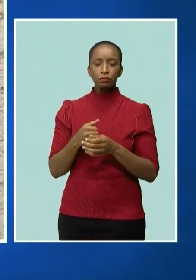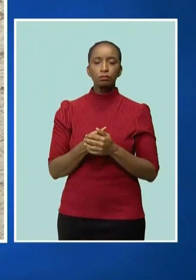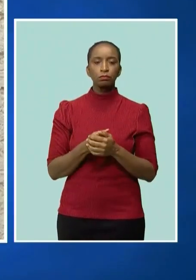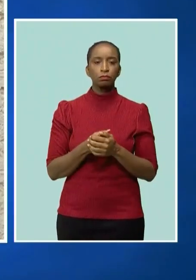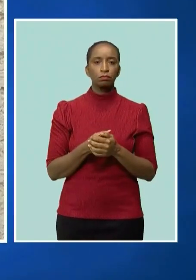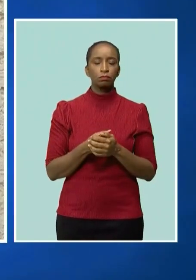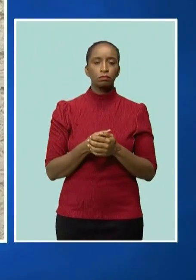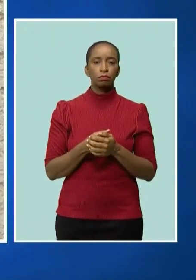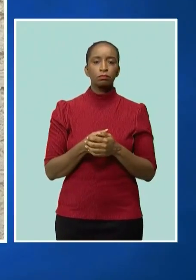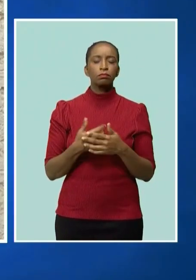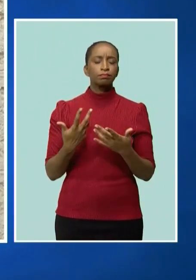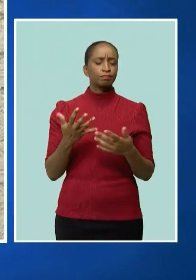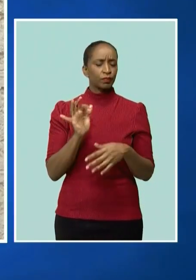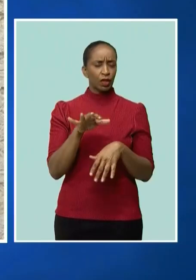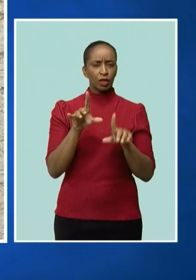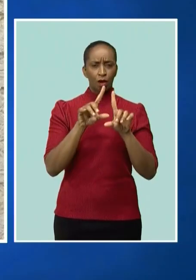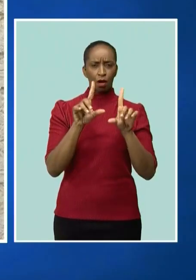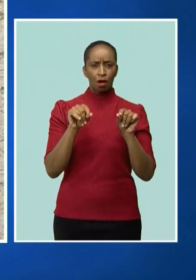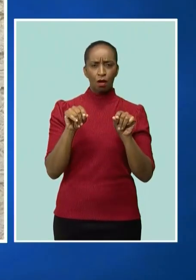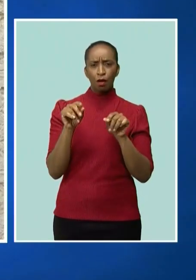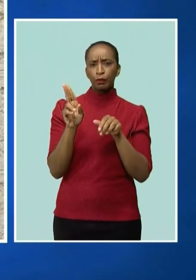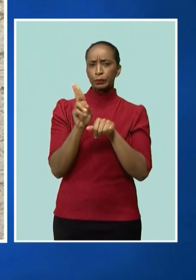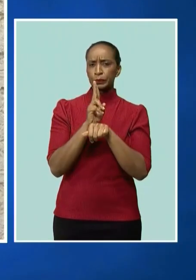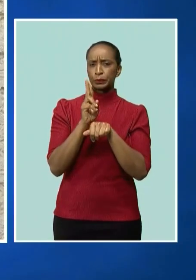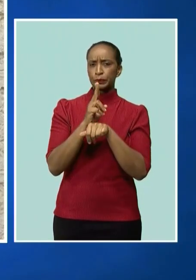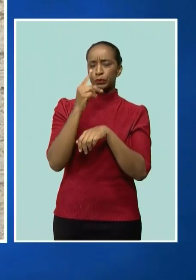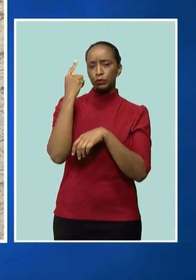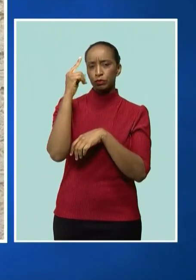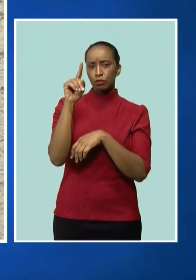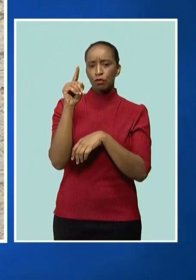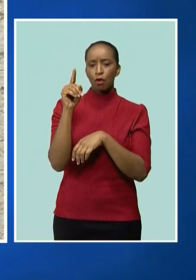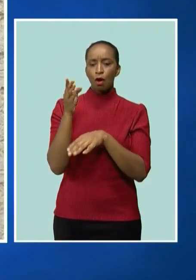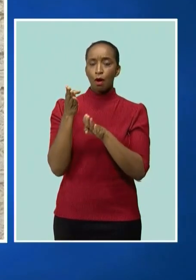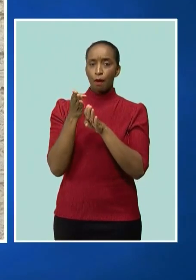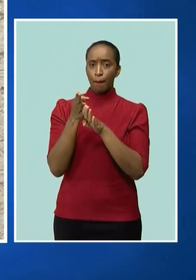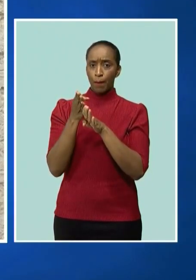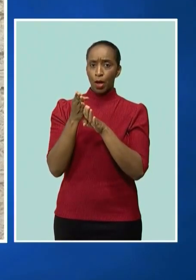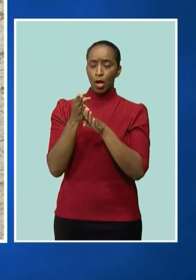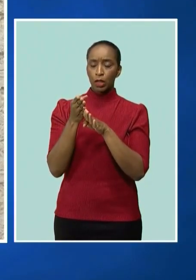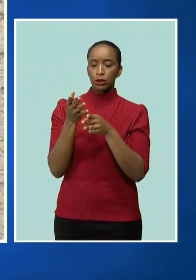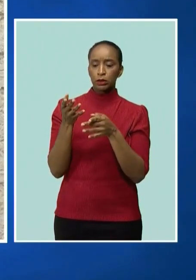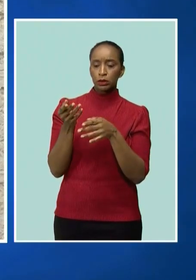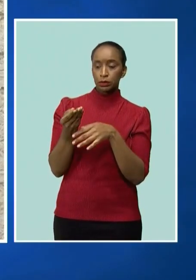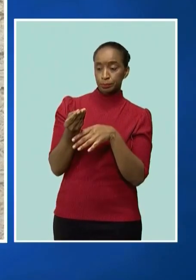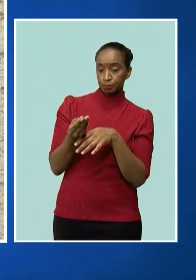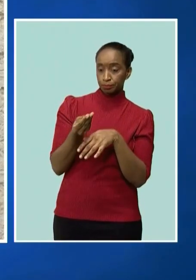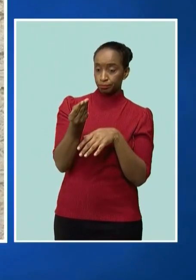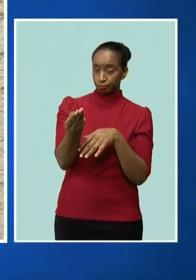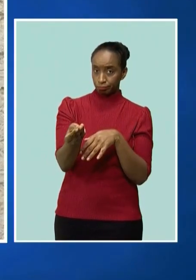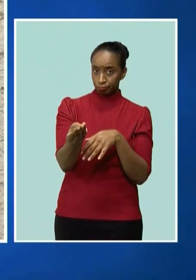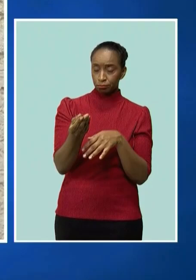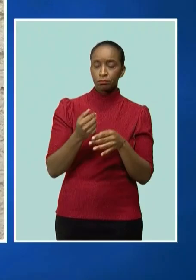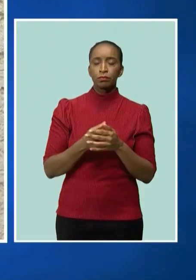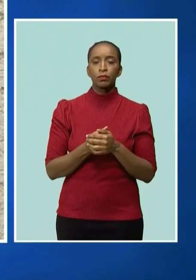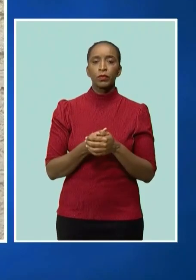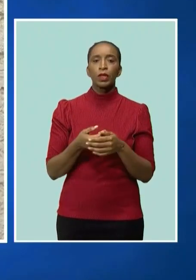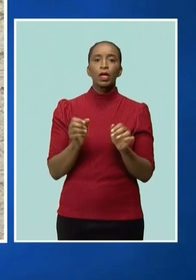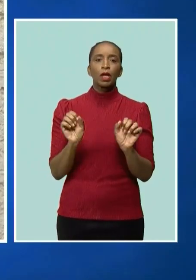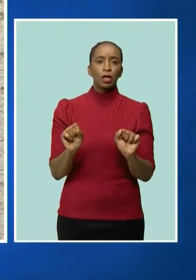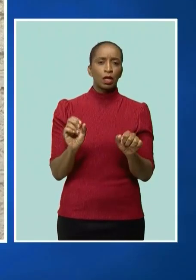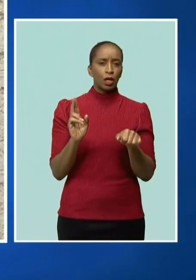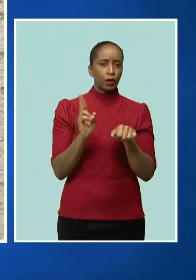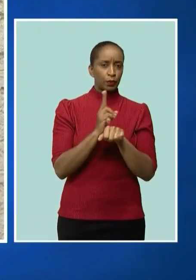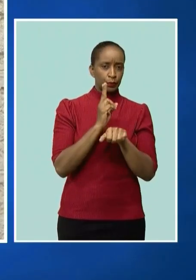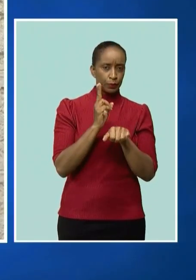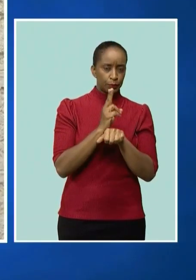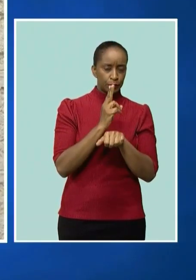the Transport Board, we also agreed that persons will be allowed to use both their